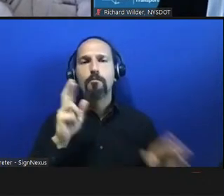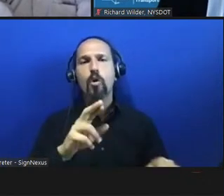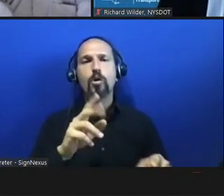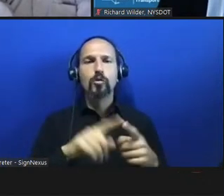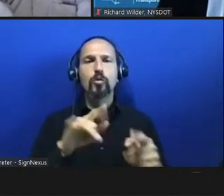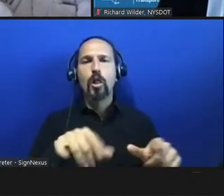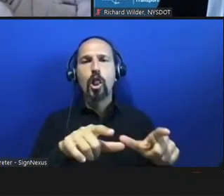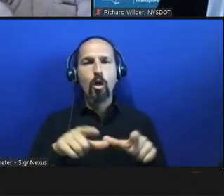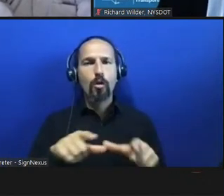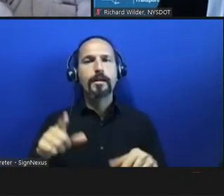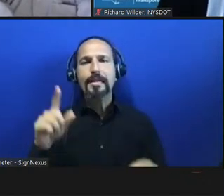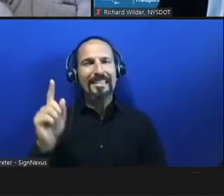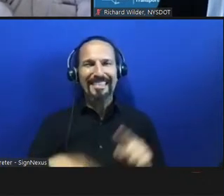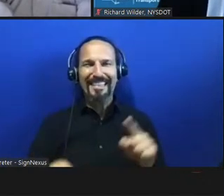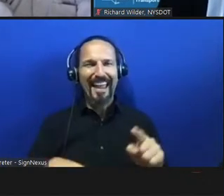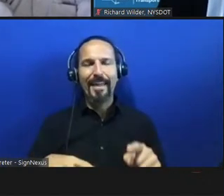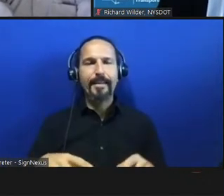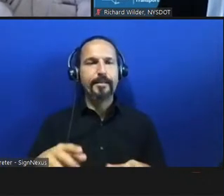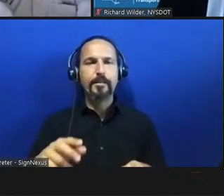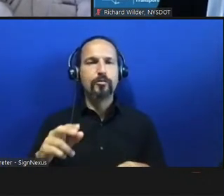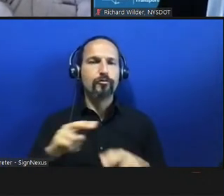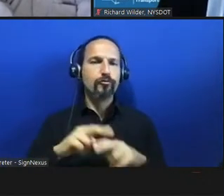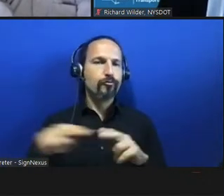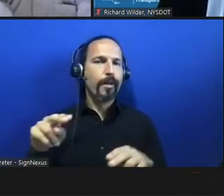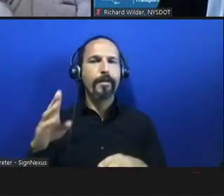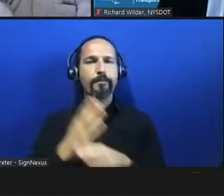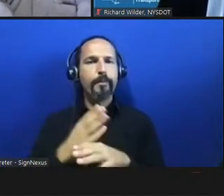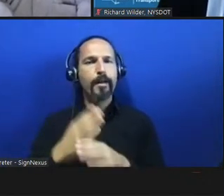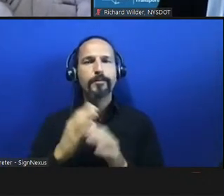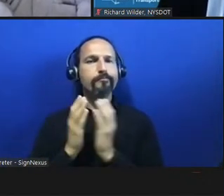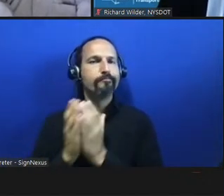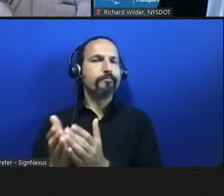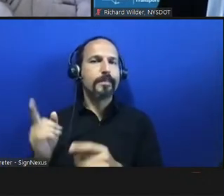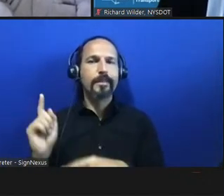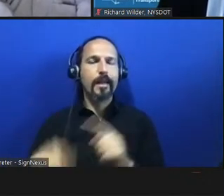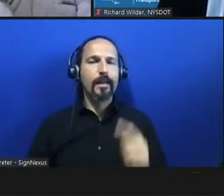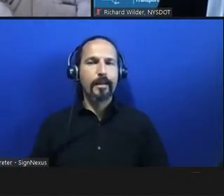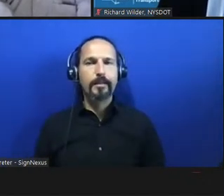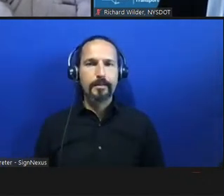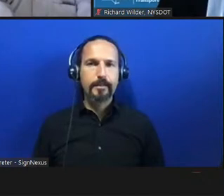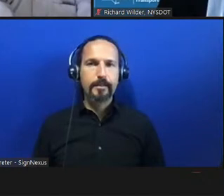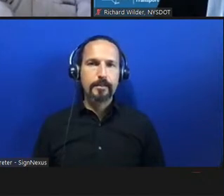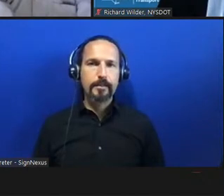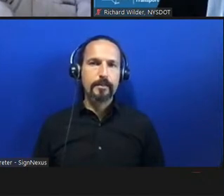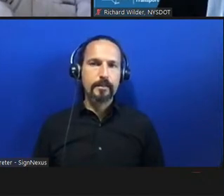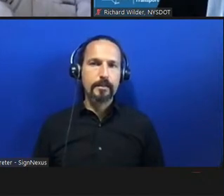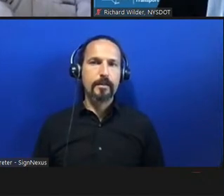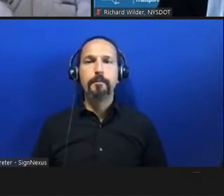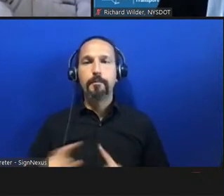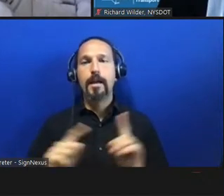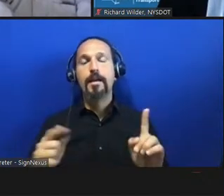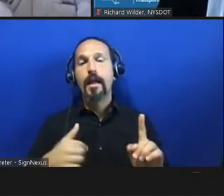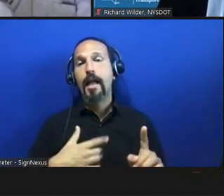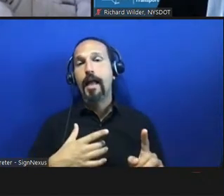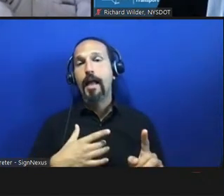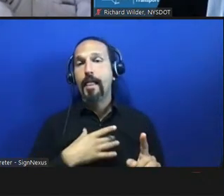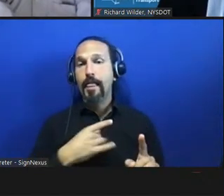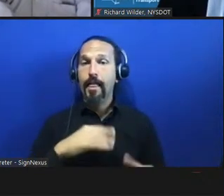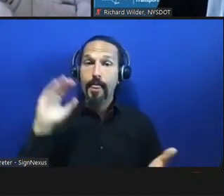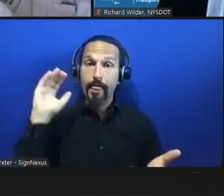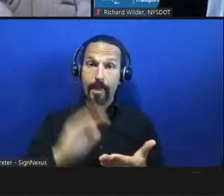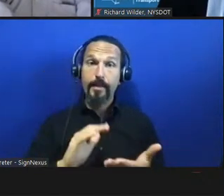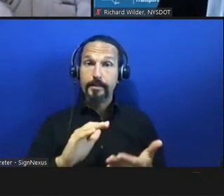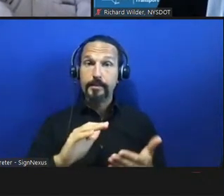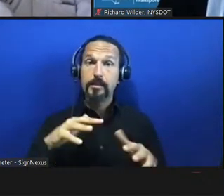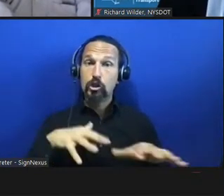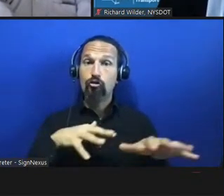inaccessible by mass transit now what I like less congestion in Hell's